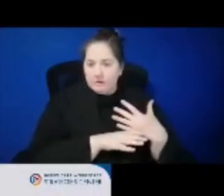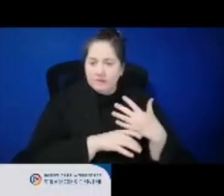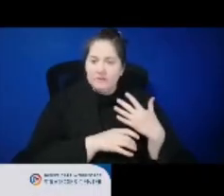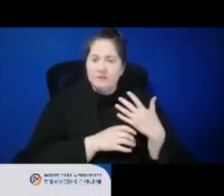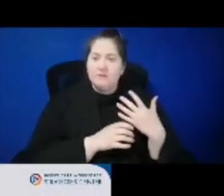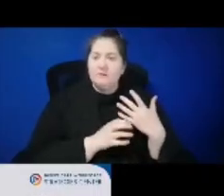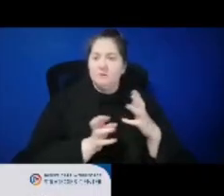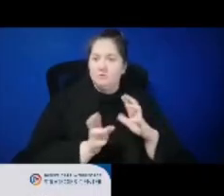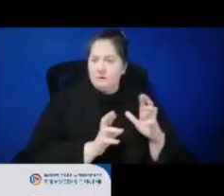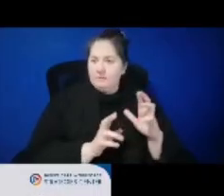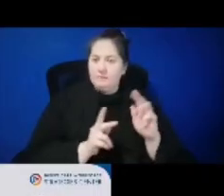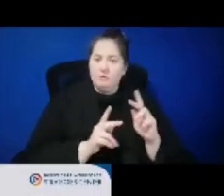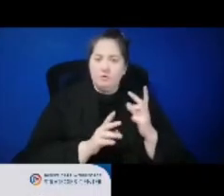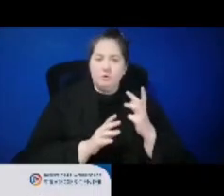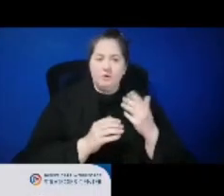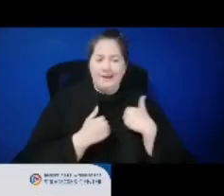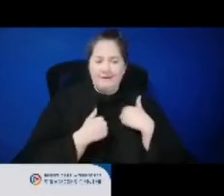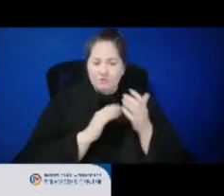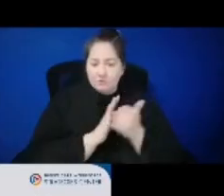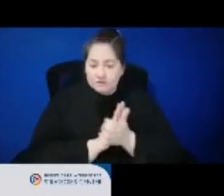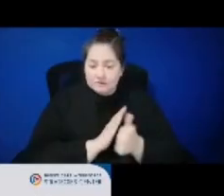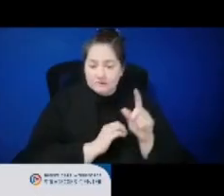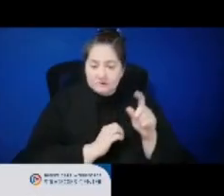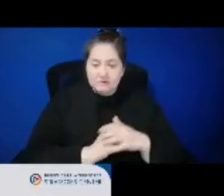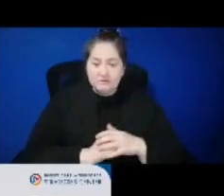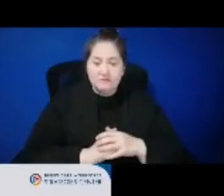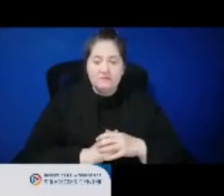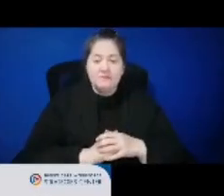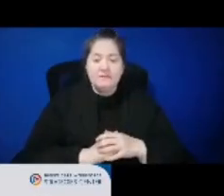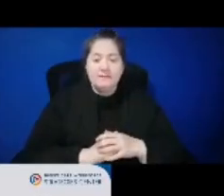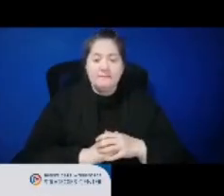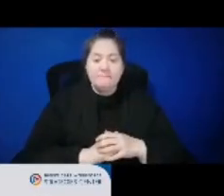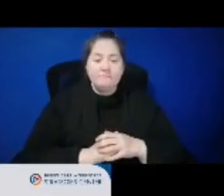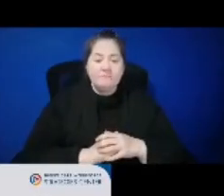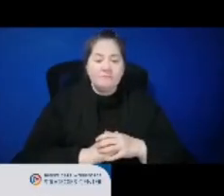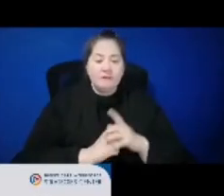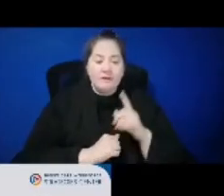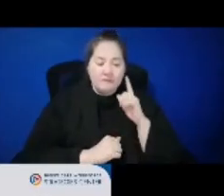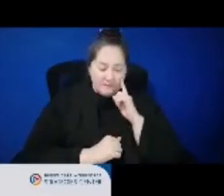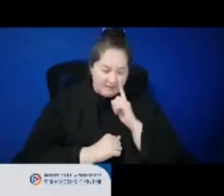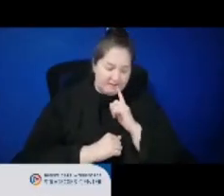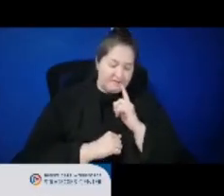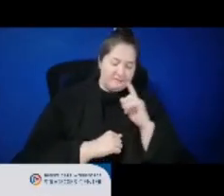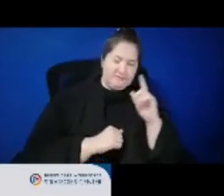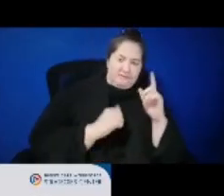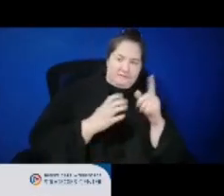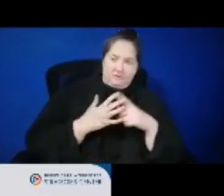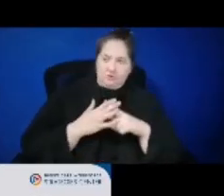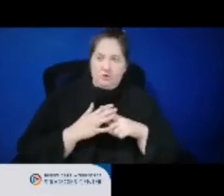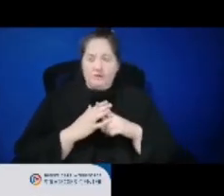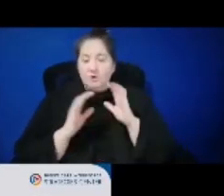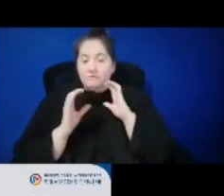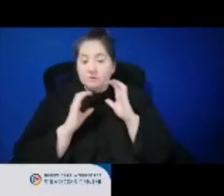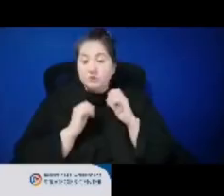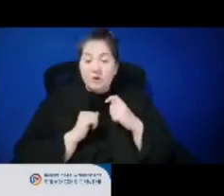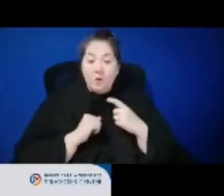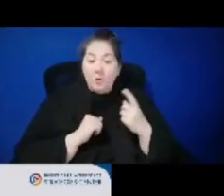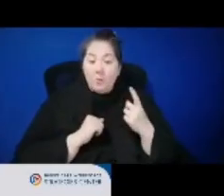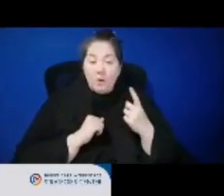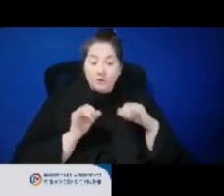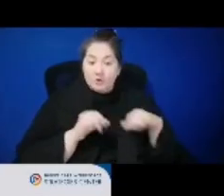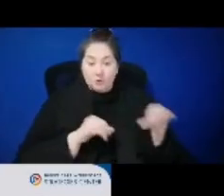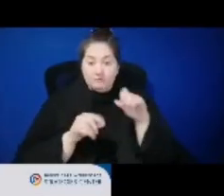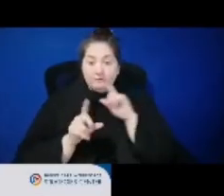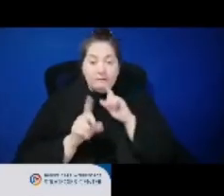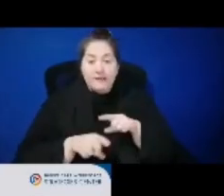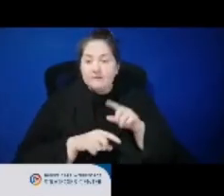people to have those skills? Yeah, I actually think this is an emerging conversation. So I don't think that there is a uniform